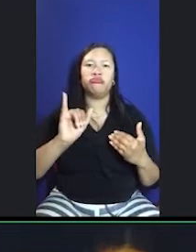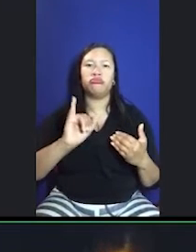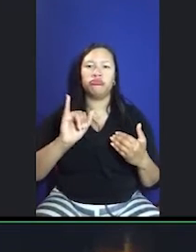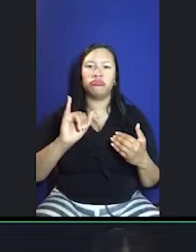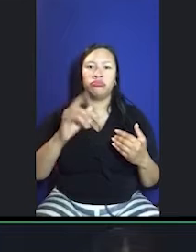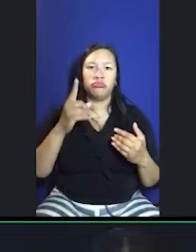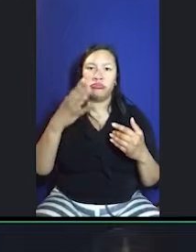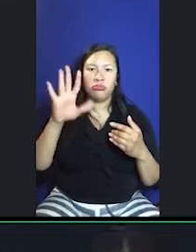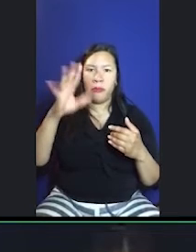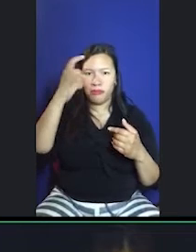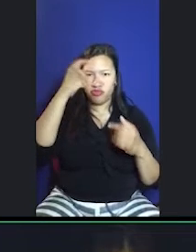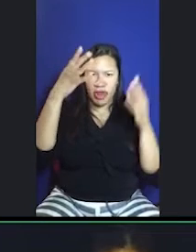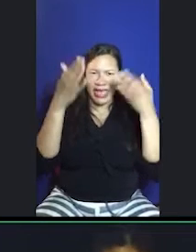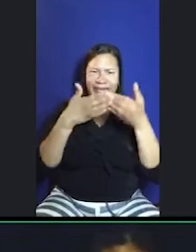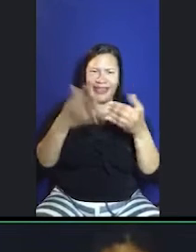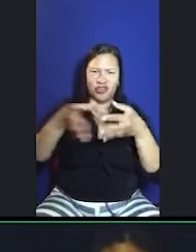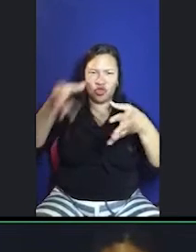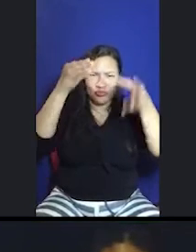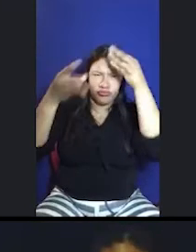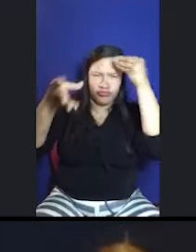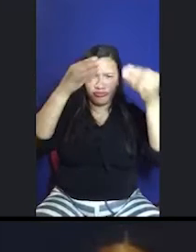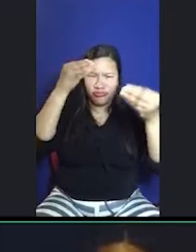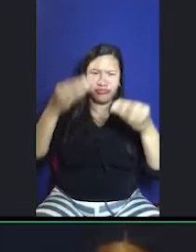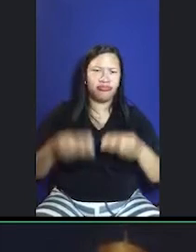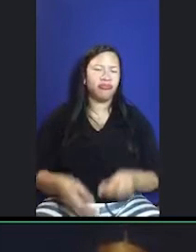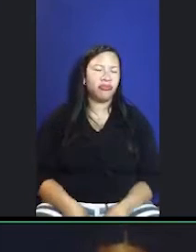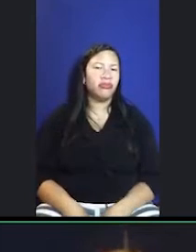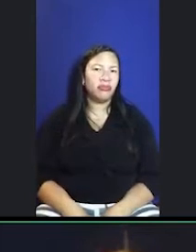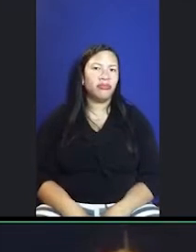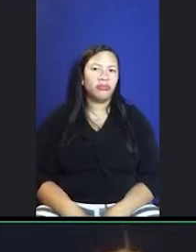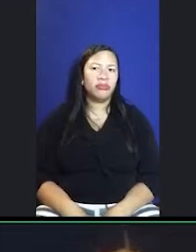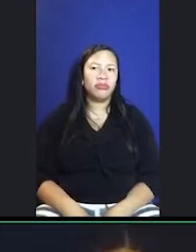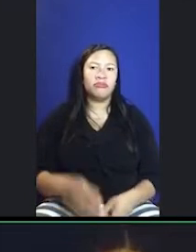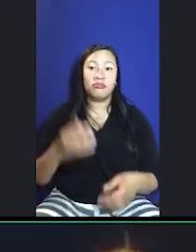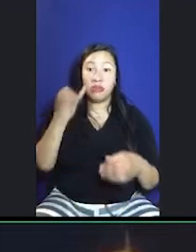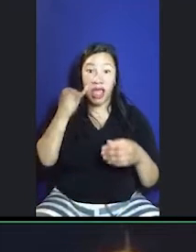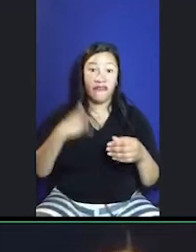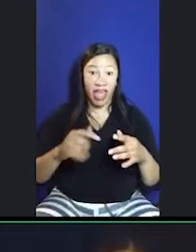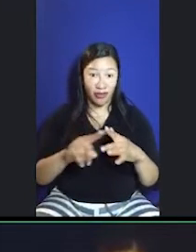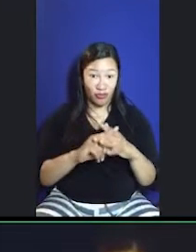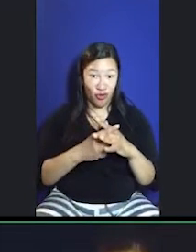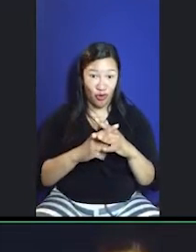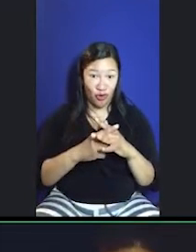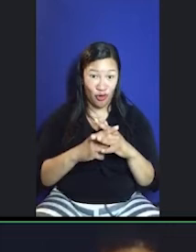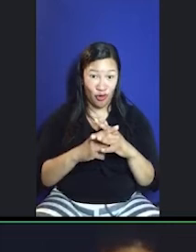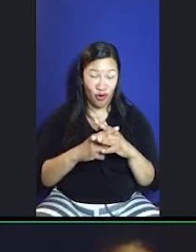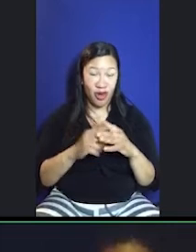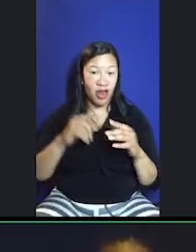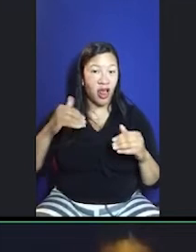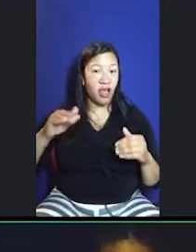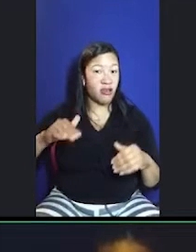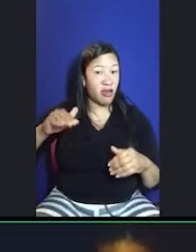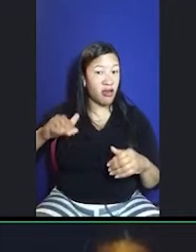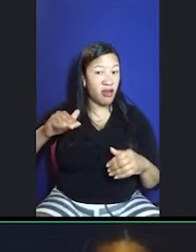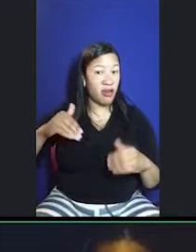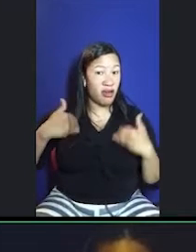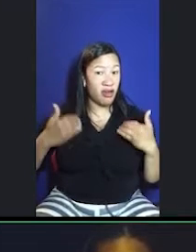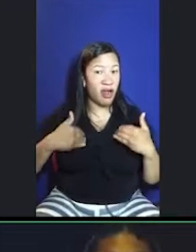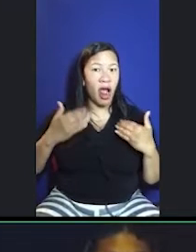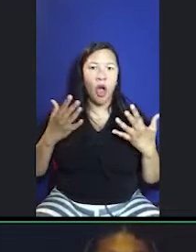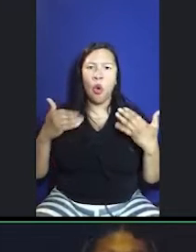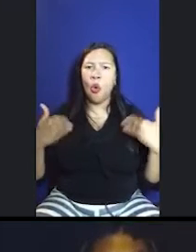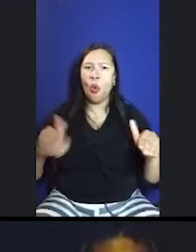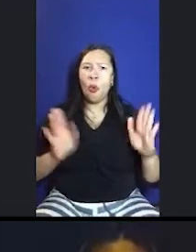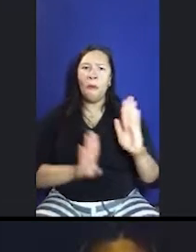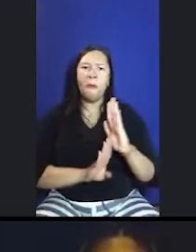like sponges, absorb stuff so fast. If I started and I was like really going with it when I was younger, I don't even know where I would be